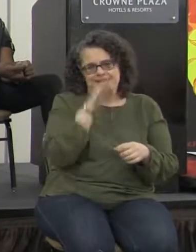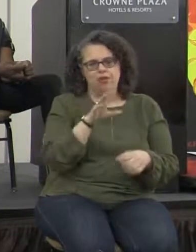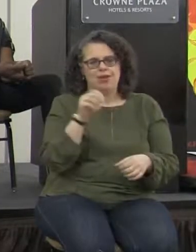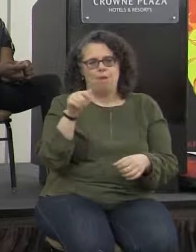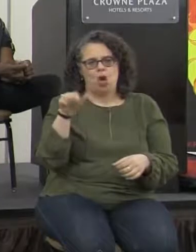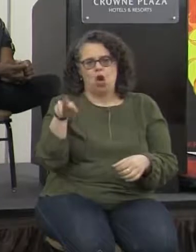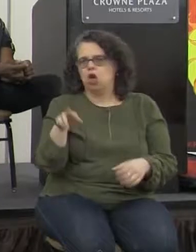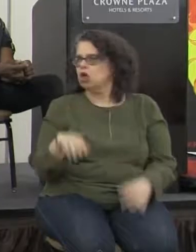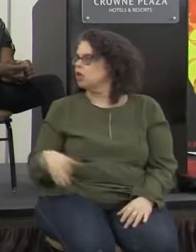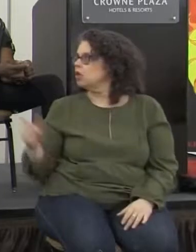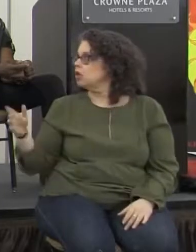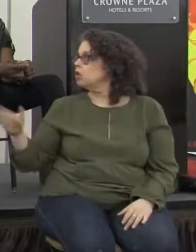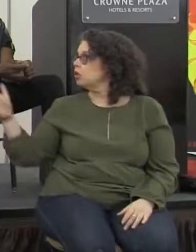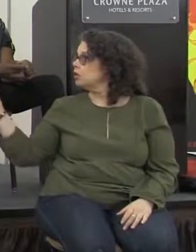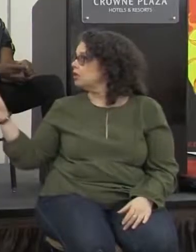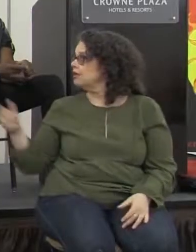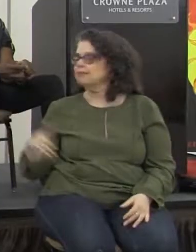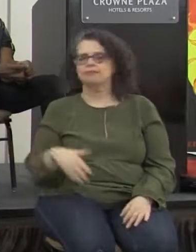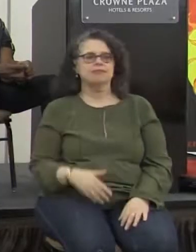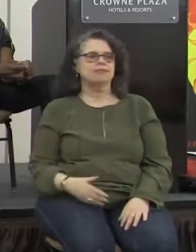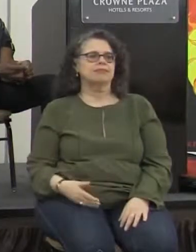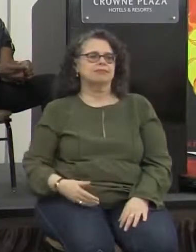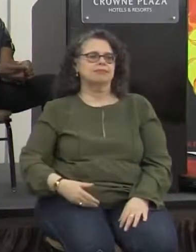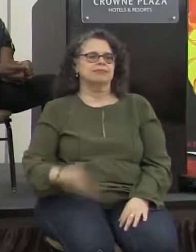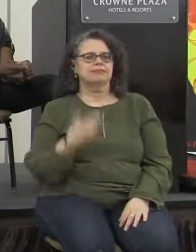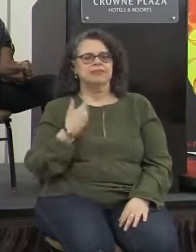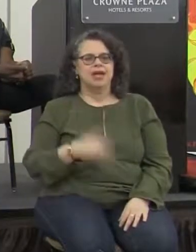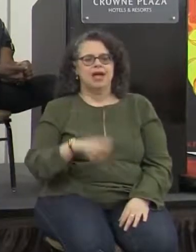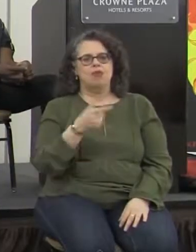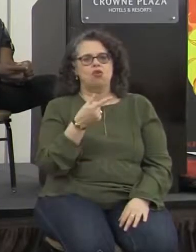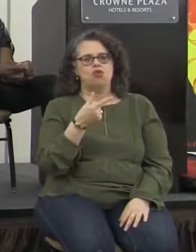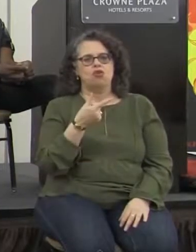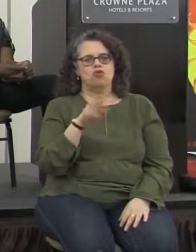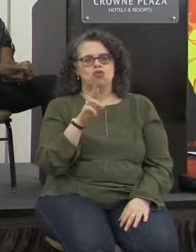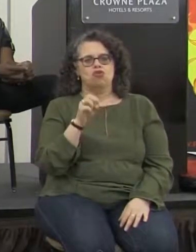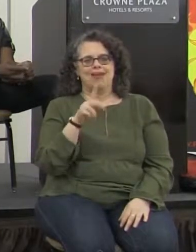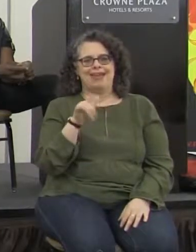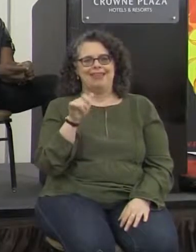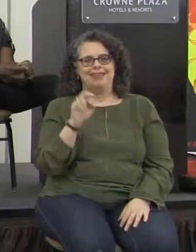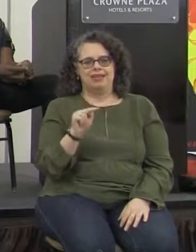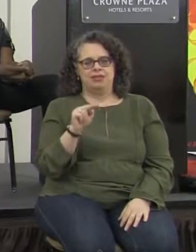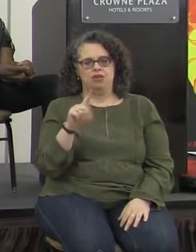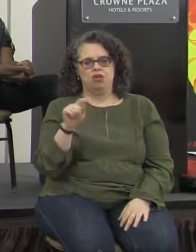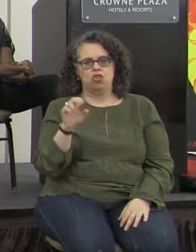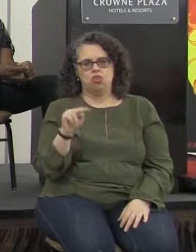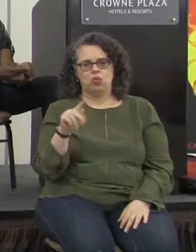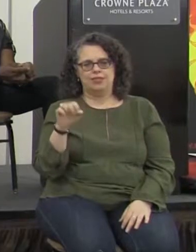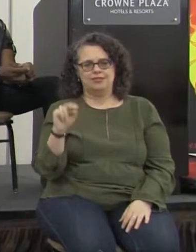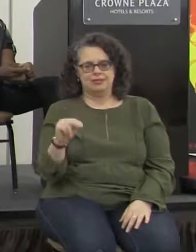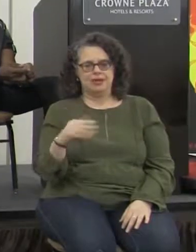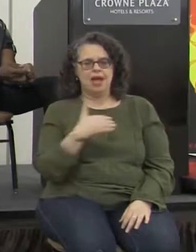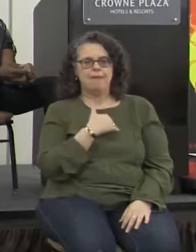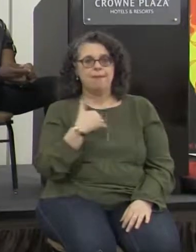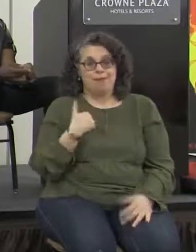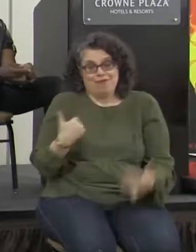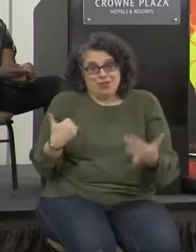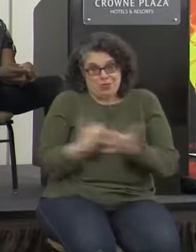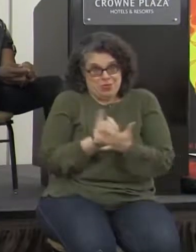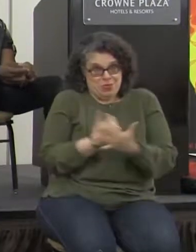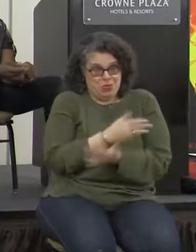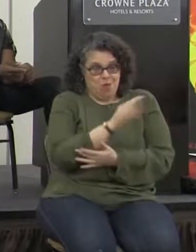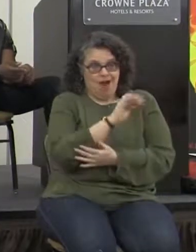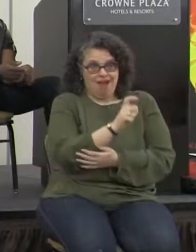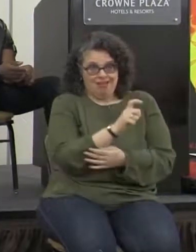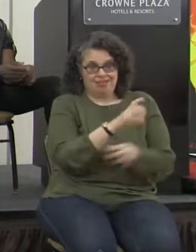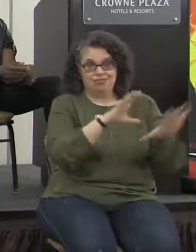you. Welcome. I'm Graylin Thornton. I am a member of the brand new Onyx